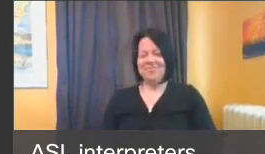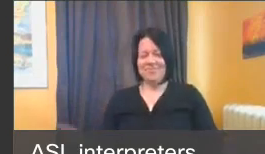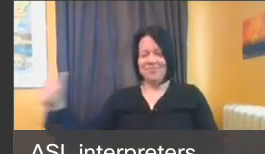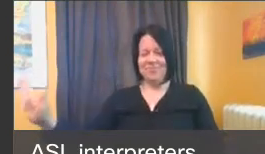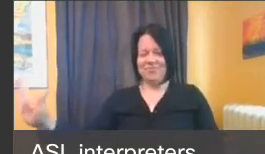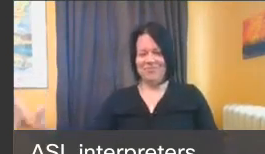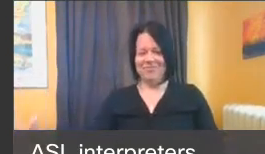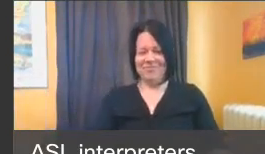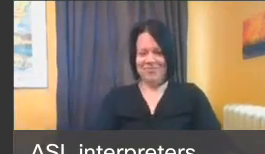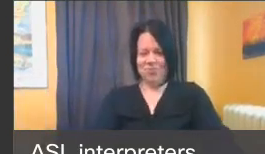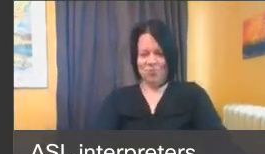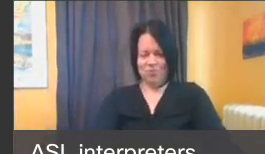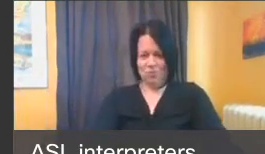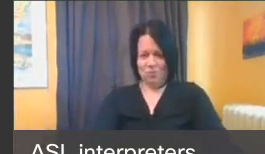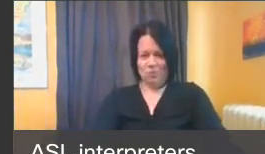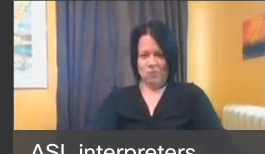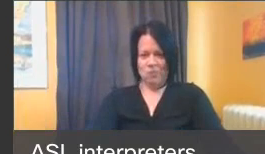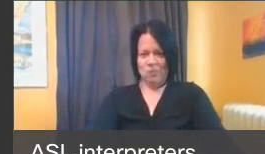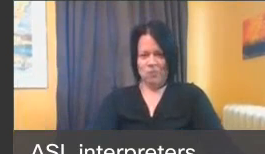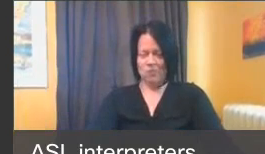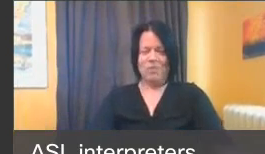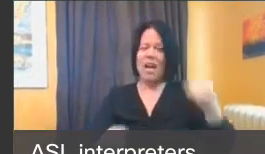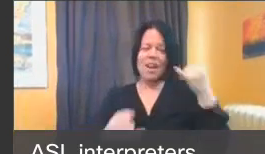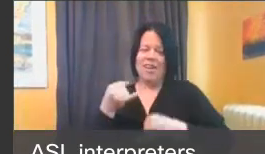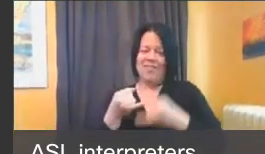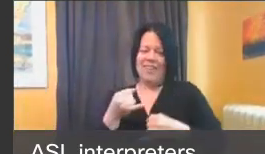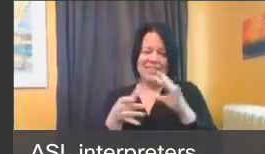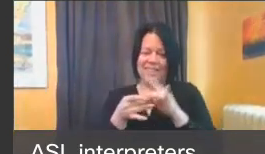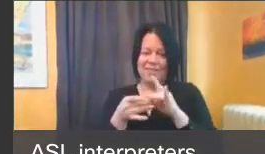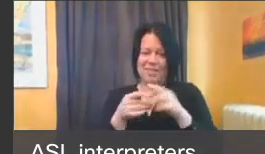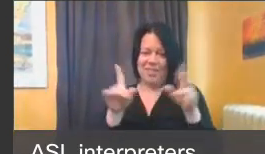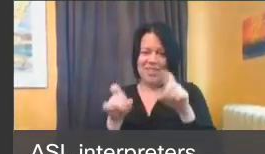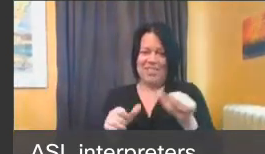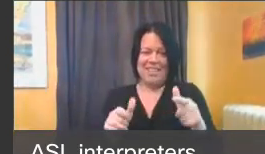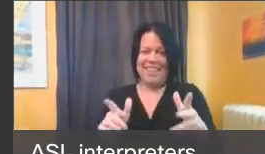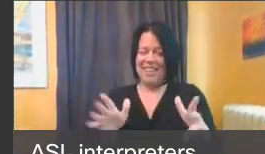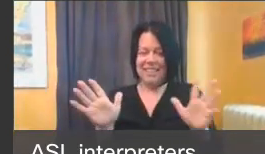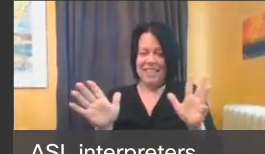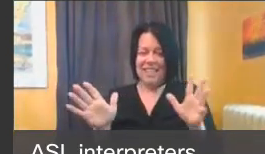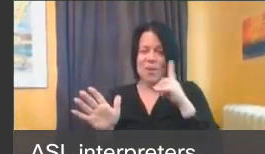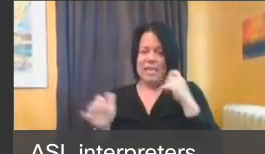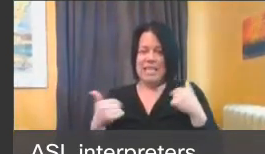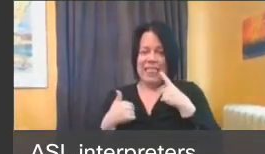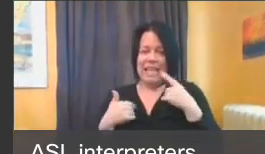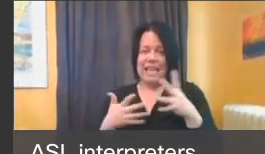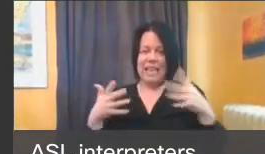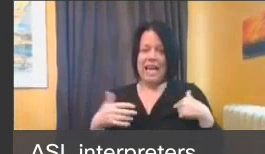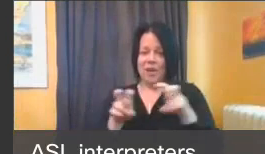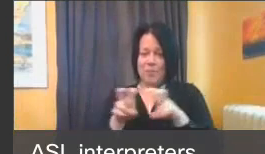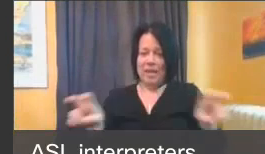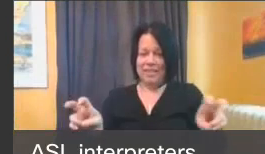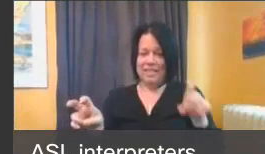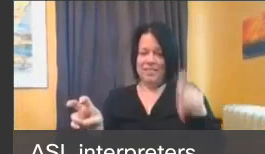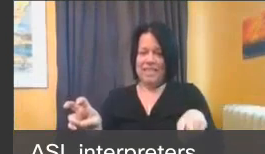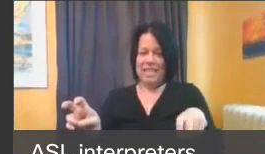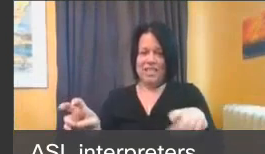other final comments or questions at this time? I think a lot of our panelists have needed to